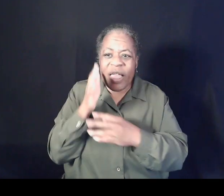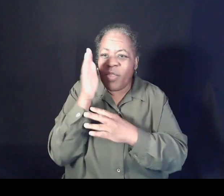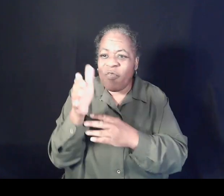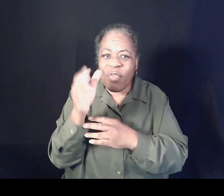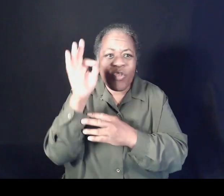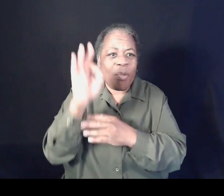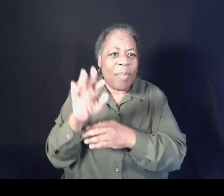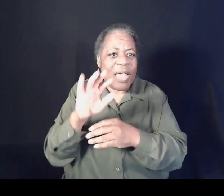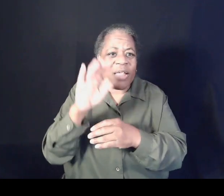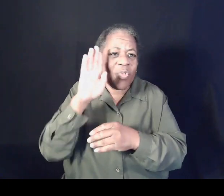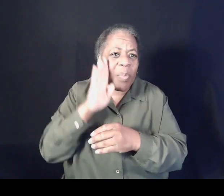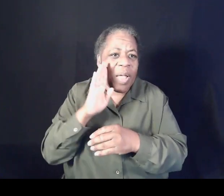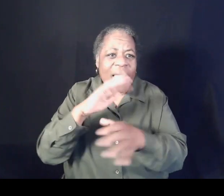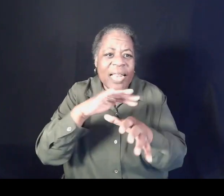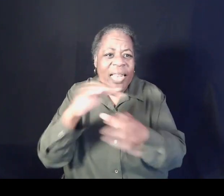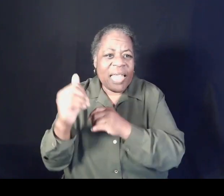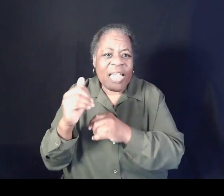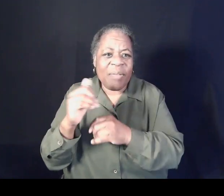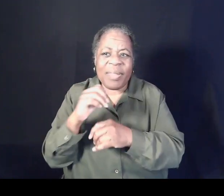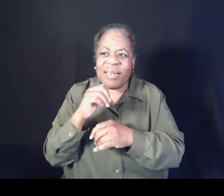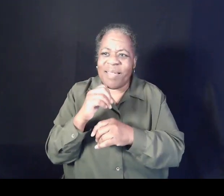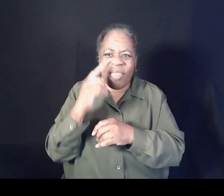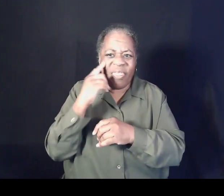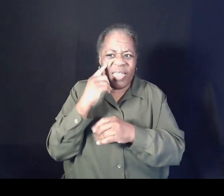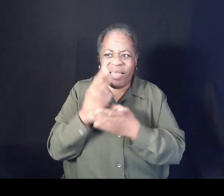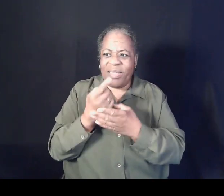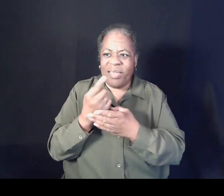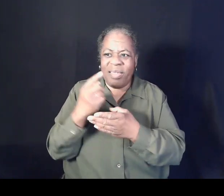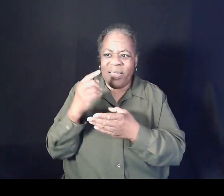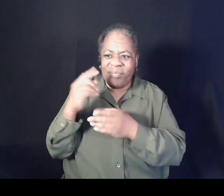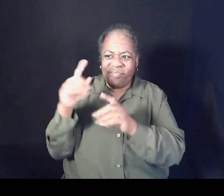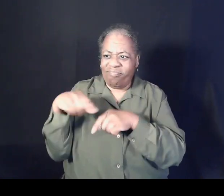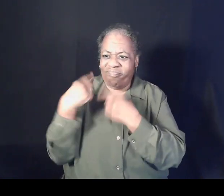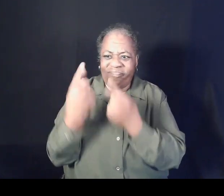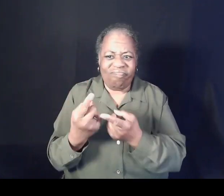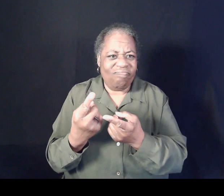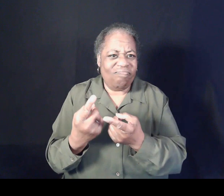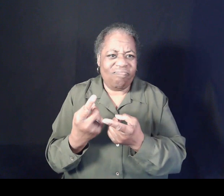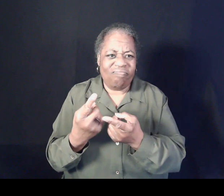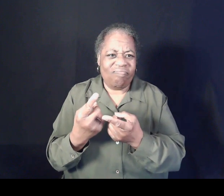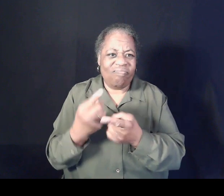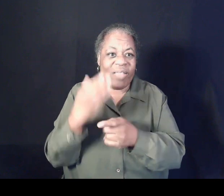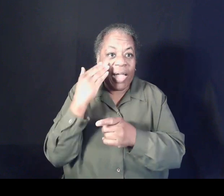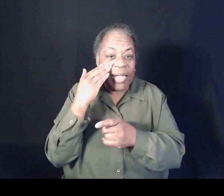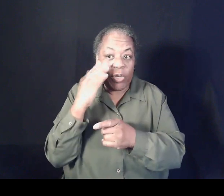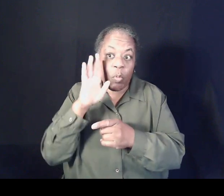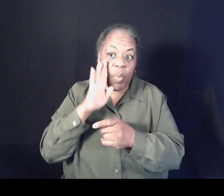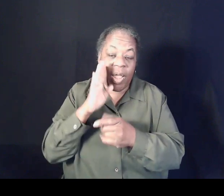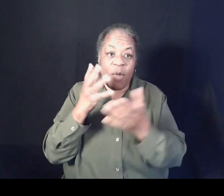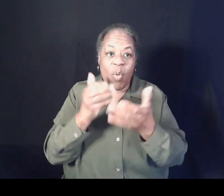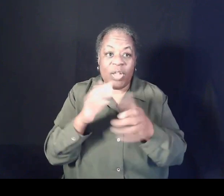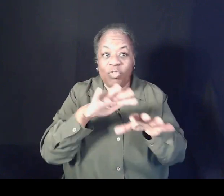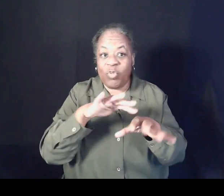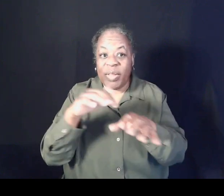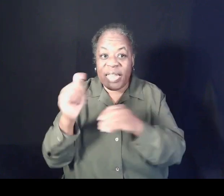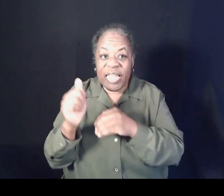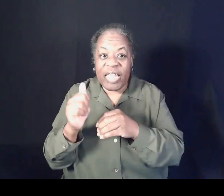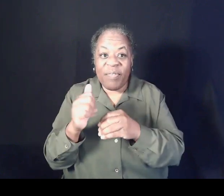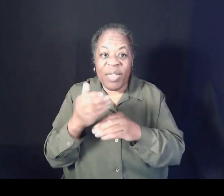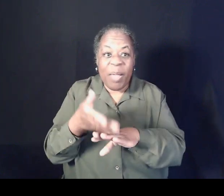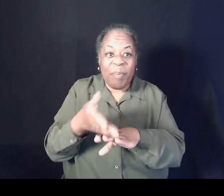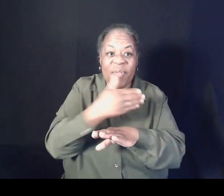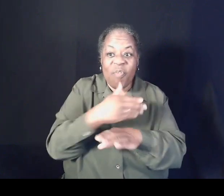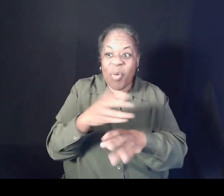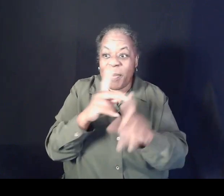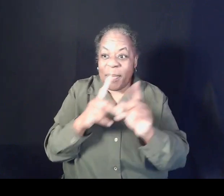expect the timing of it being last year into this year. I also knew that Brian wanted to leave before folks started to speculate when he should